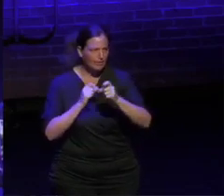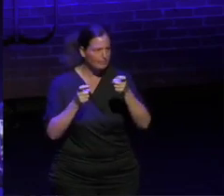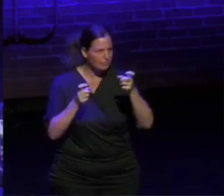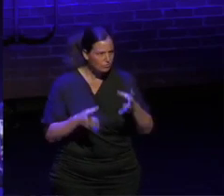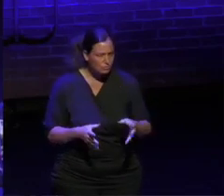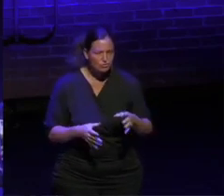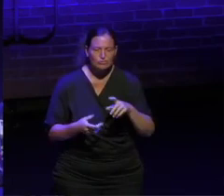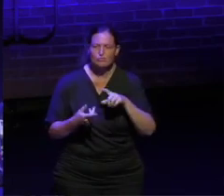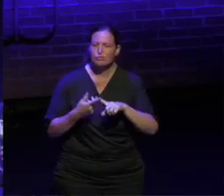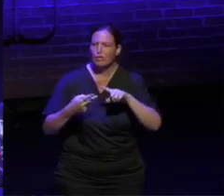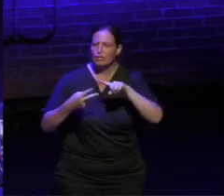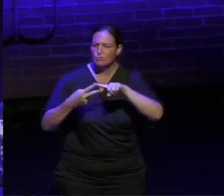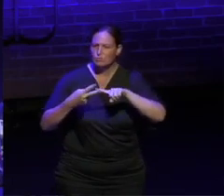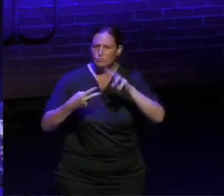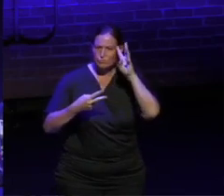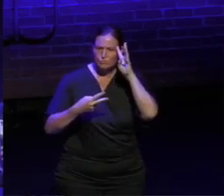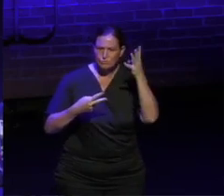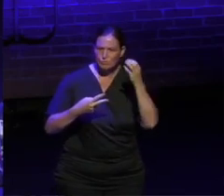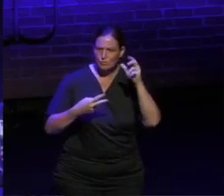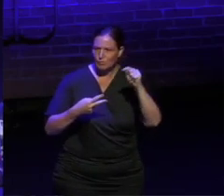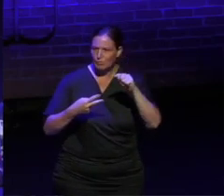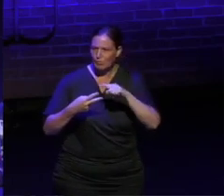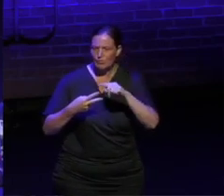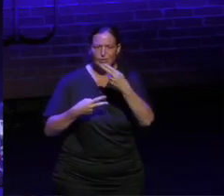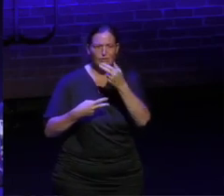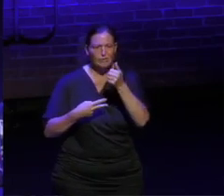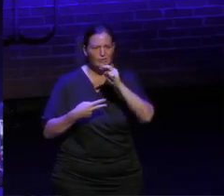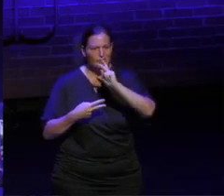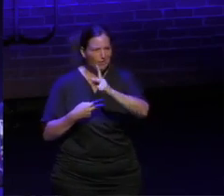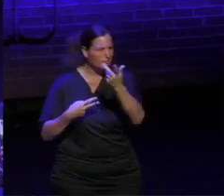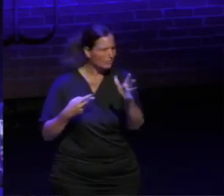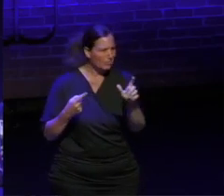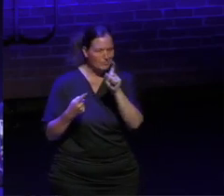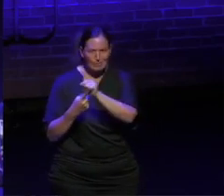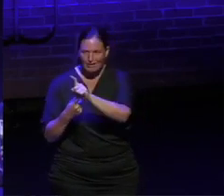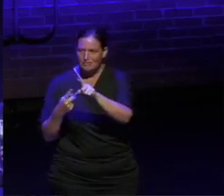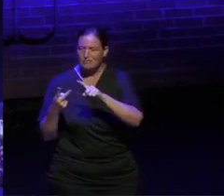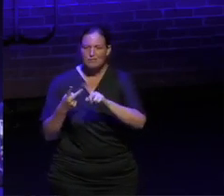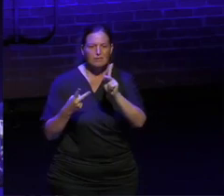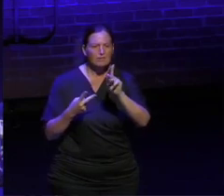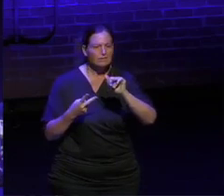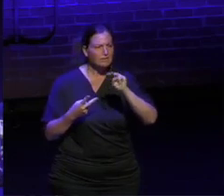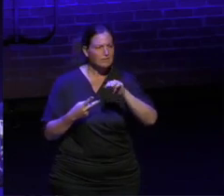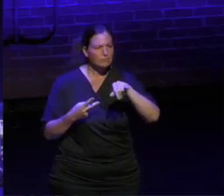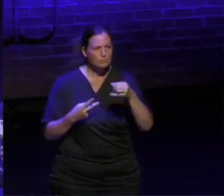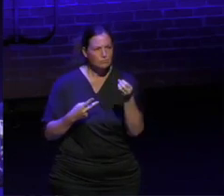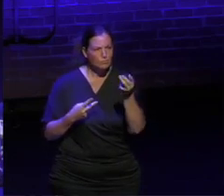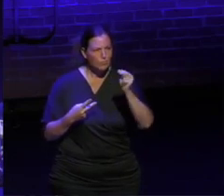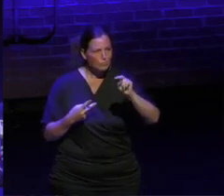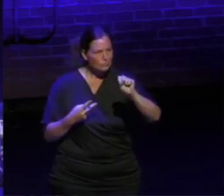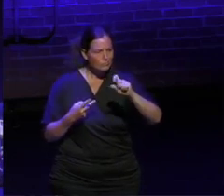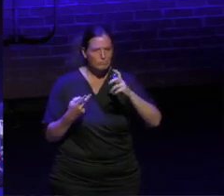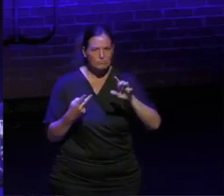Alzire, and then two of our Create the Vote fellows, Hank Von Hellion, who you've already met, and Kim Jones. Together, they put